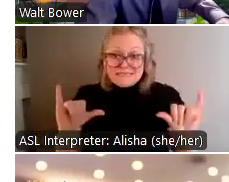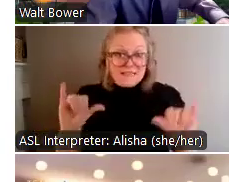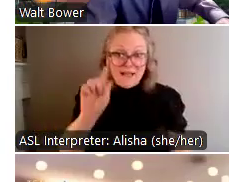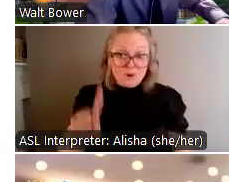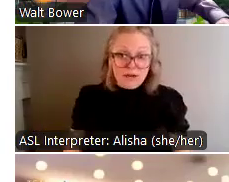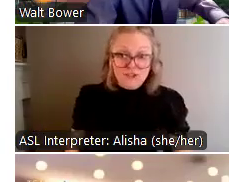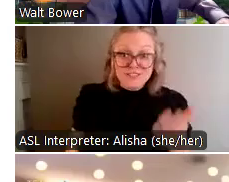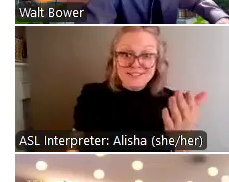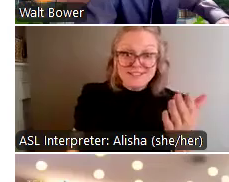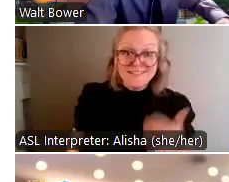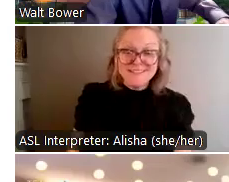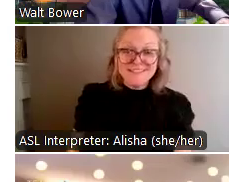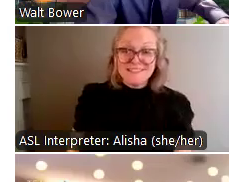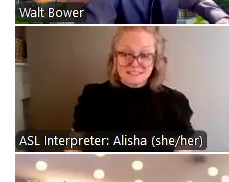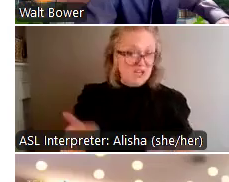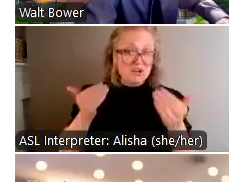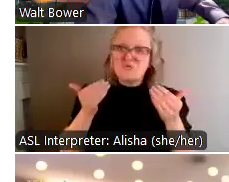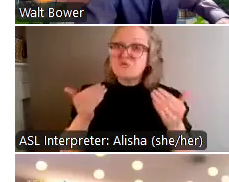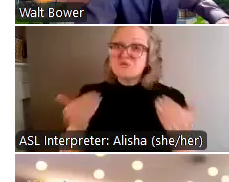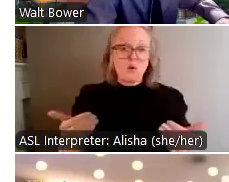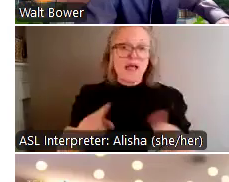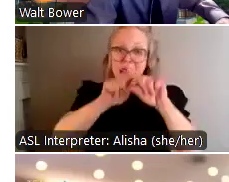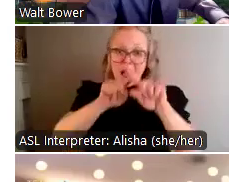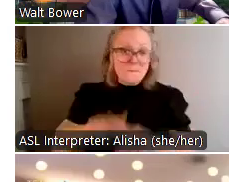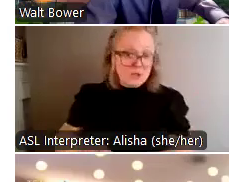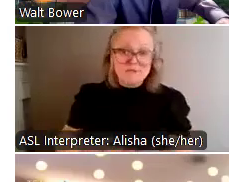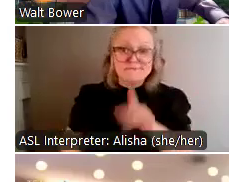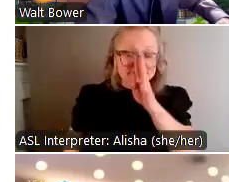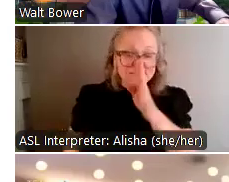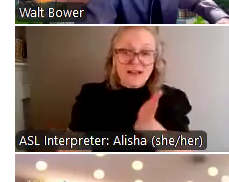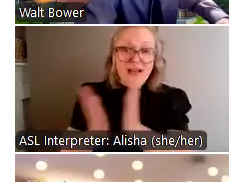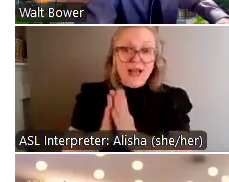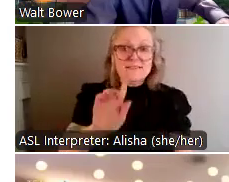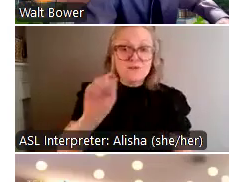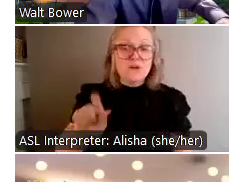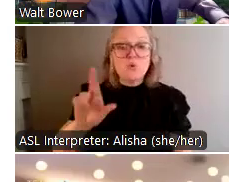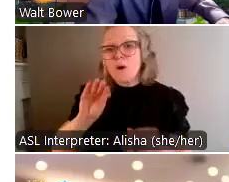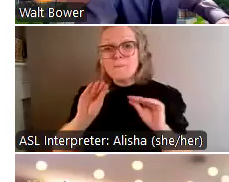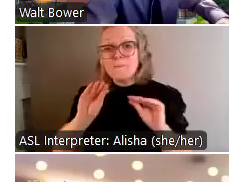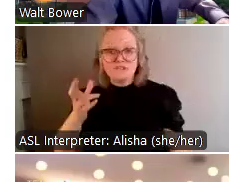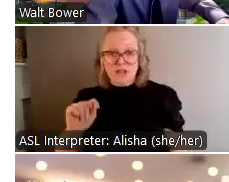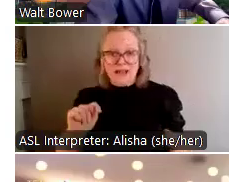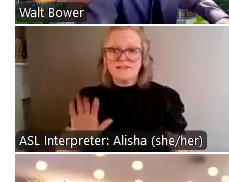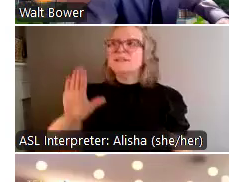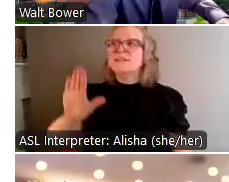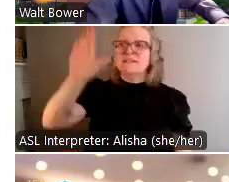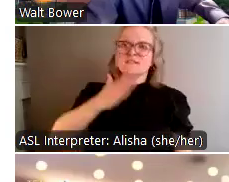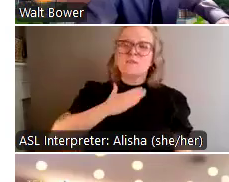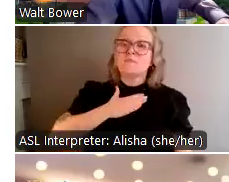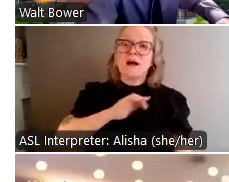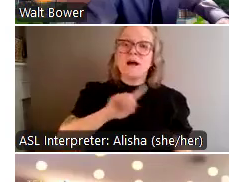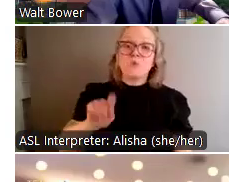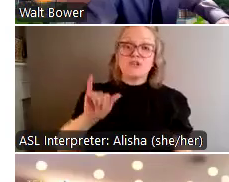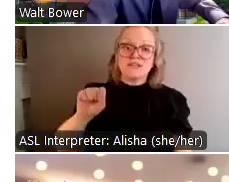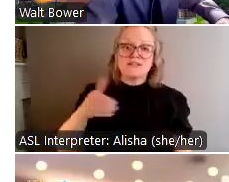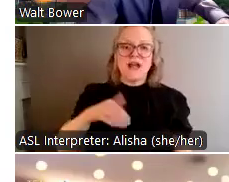up can unmute and ask their question or put their question in the chat. So my question is, I'm David